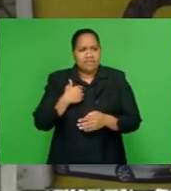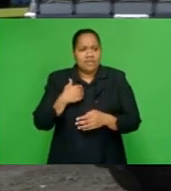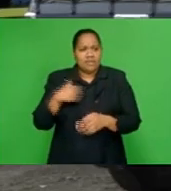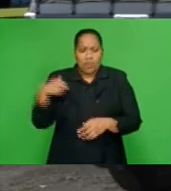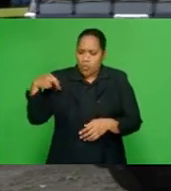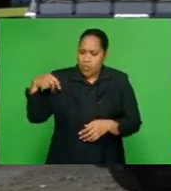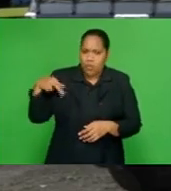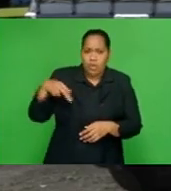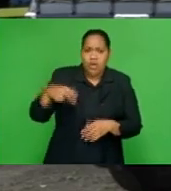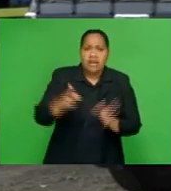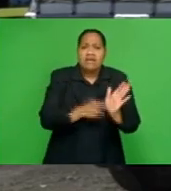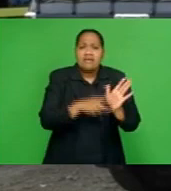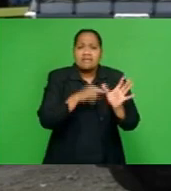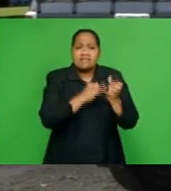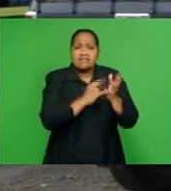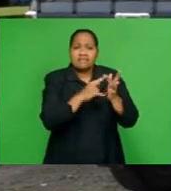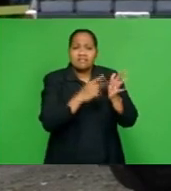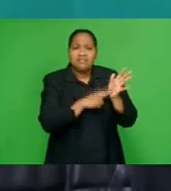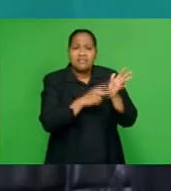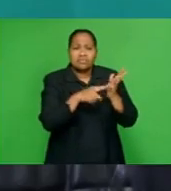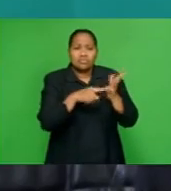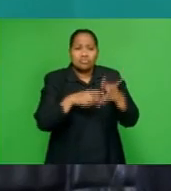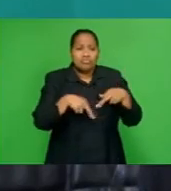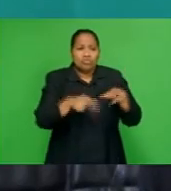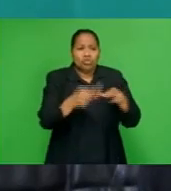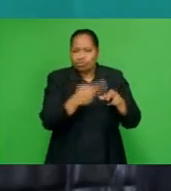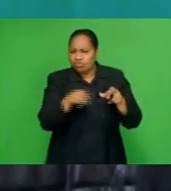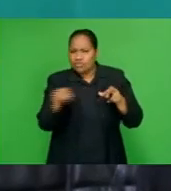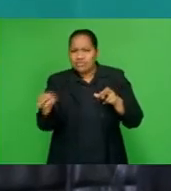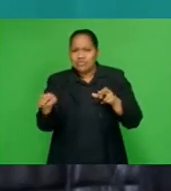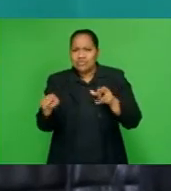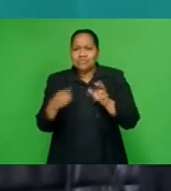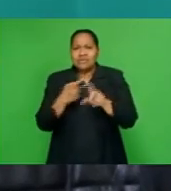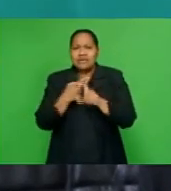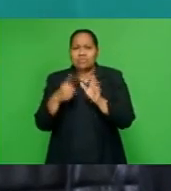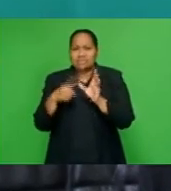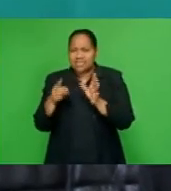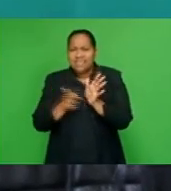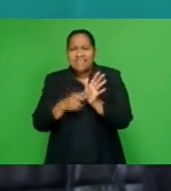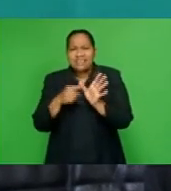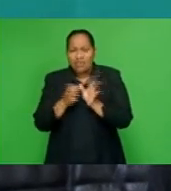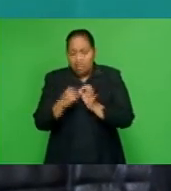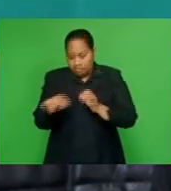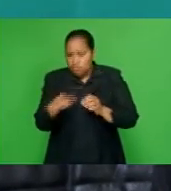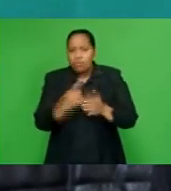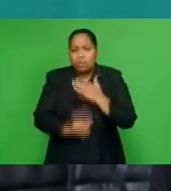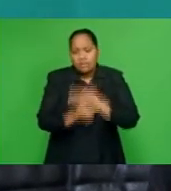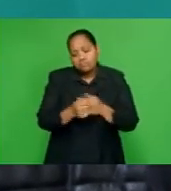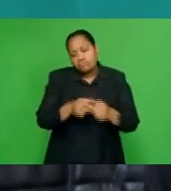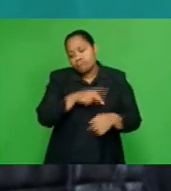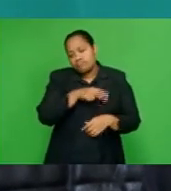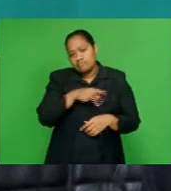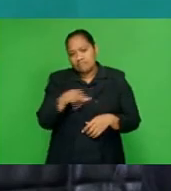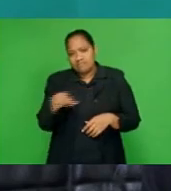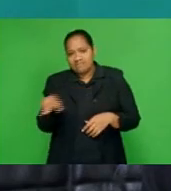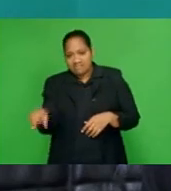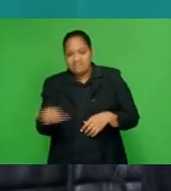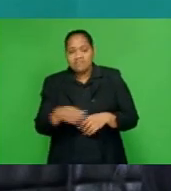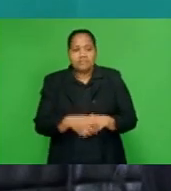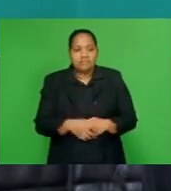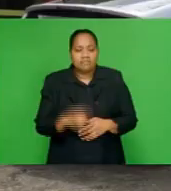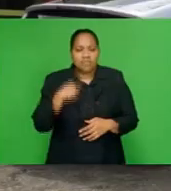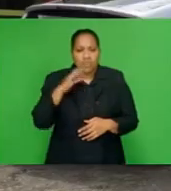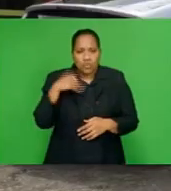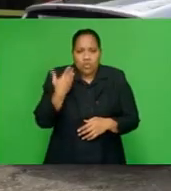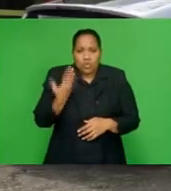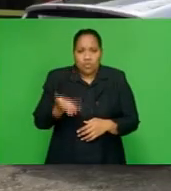Road to Kombote Street to my workplace every day, morning and afternoon. With an entrepreneurial mind, Abid dabbed into